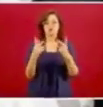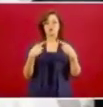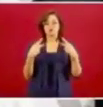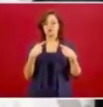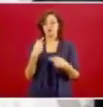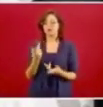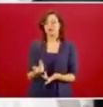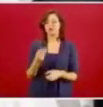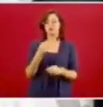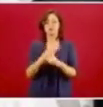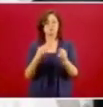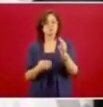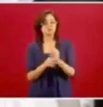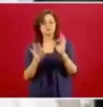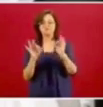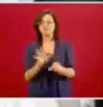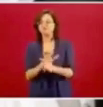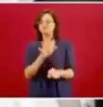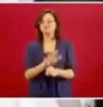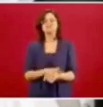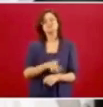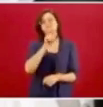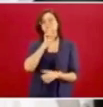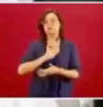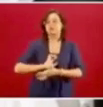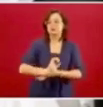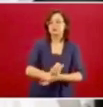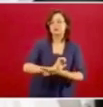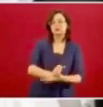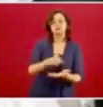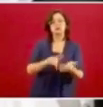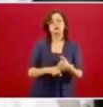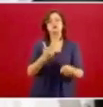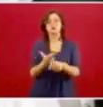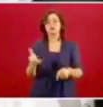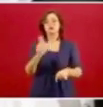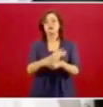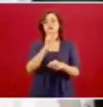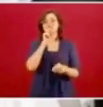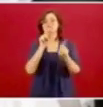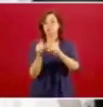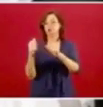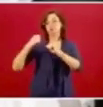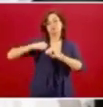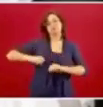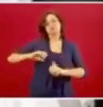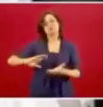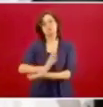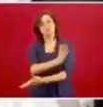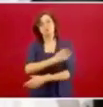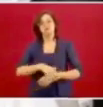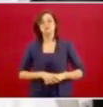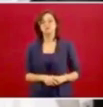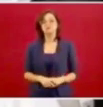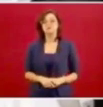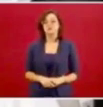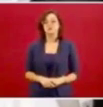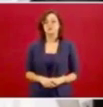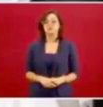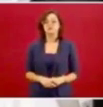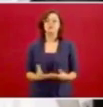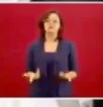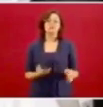medical interns? Because we've heard some of them don't have enough materials and also they've